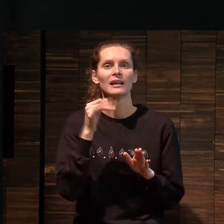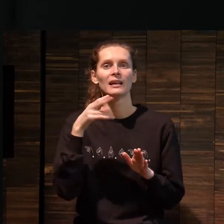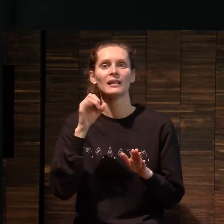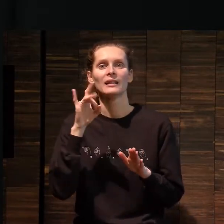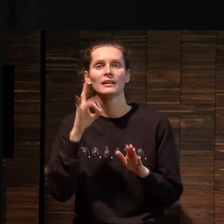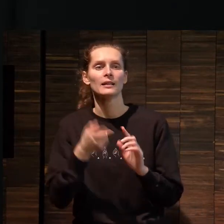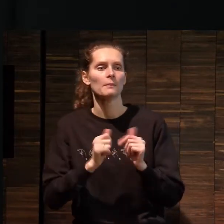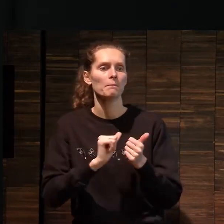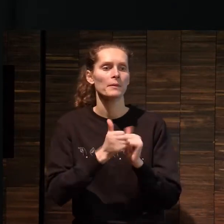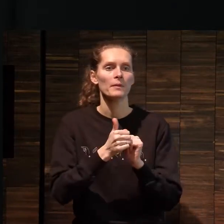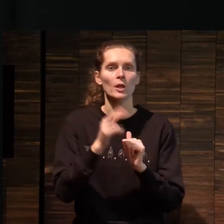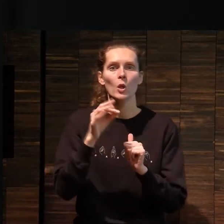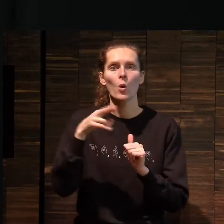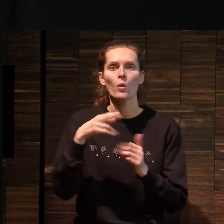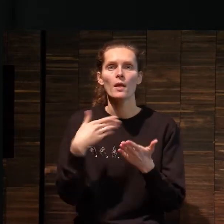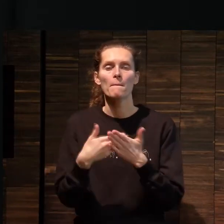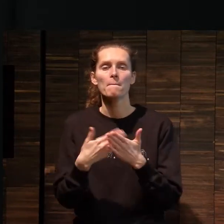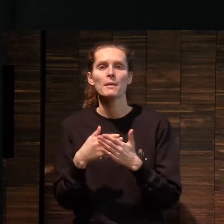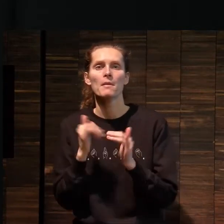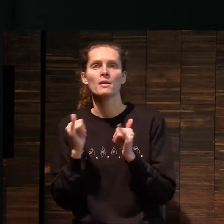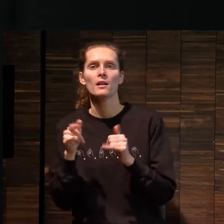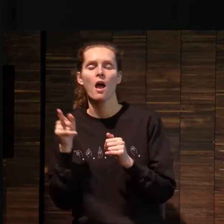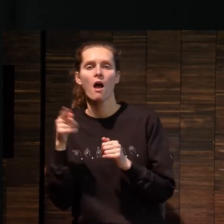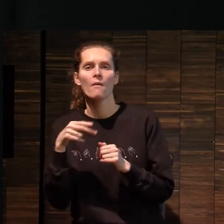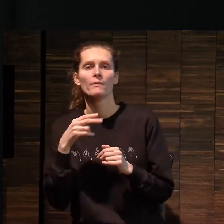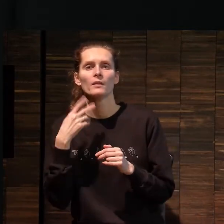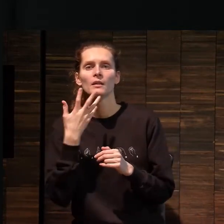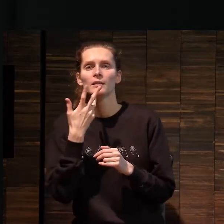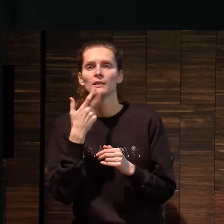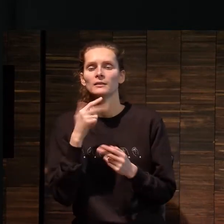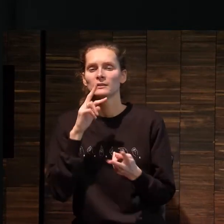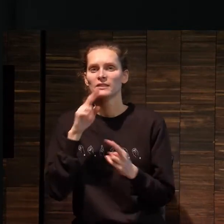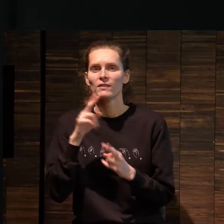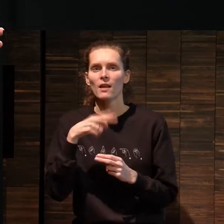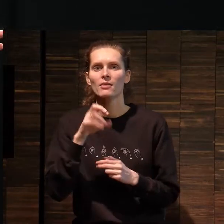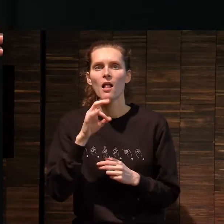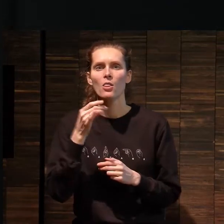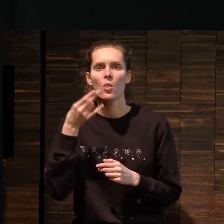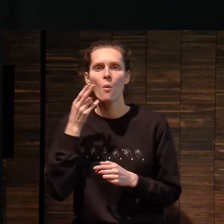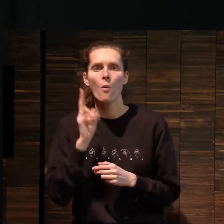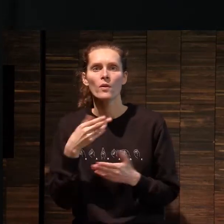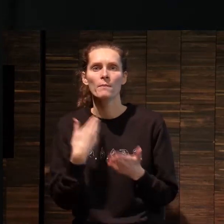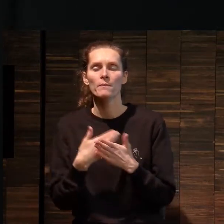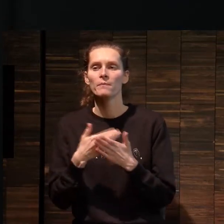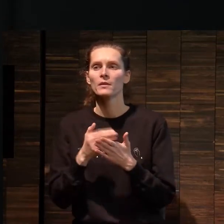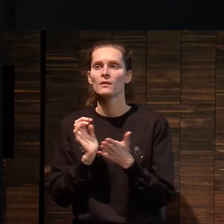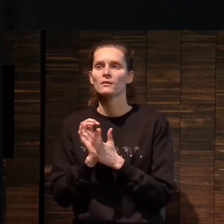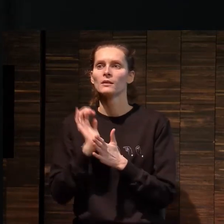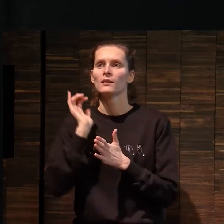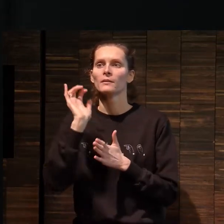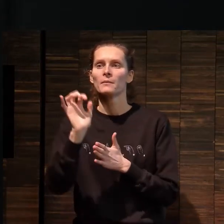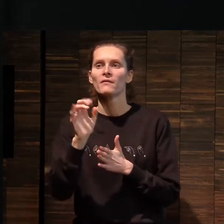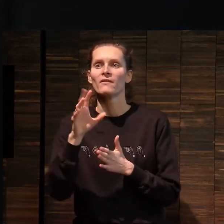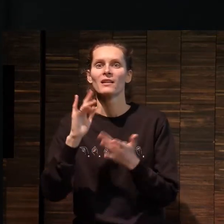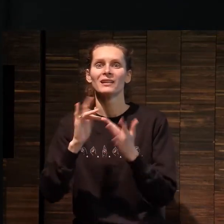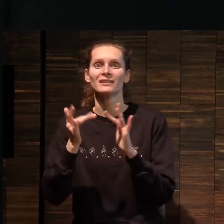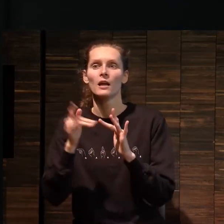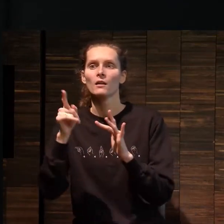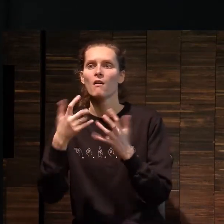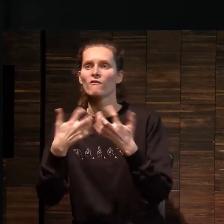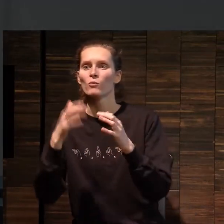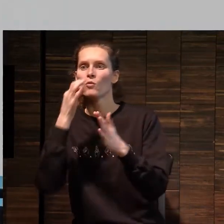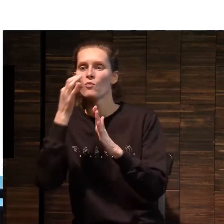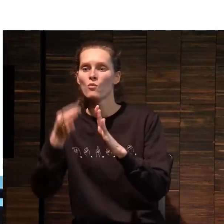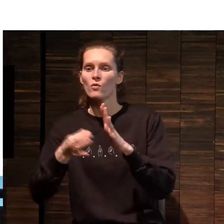Now I understand that I have to use screen readers to check accessibility. So for